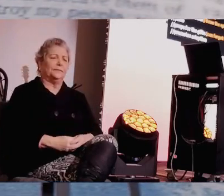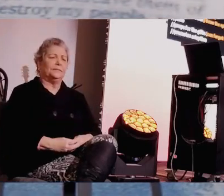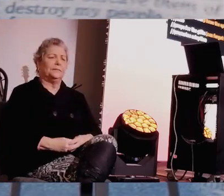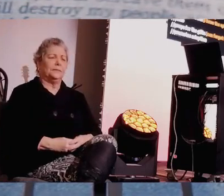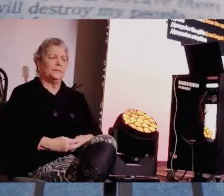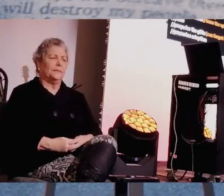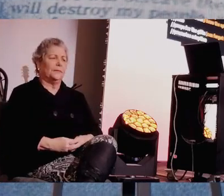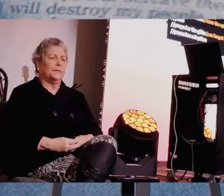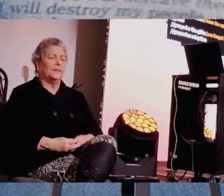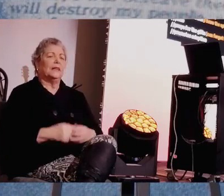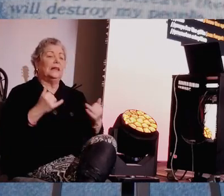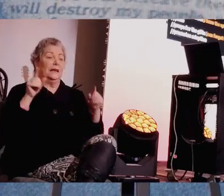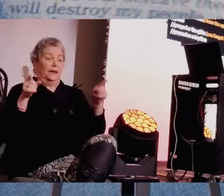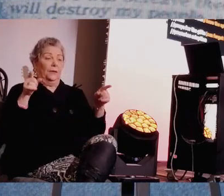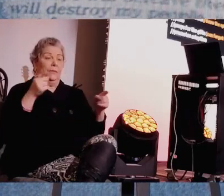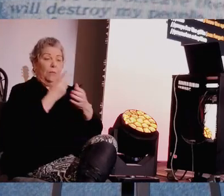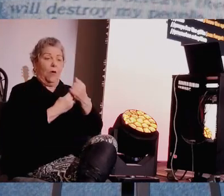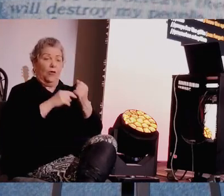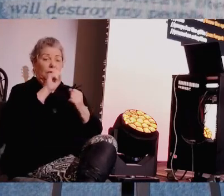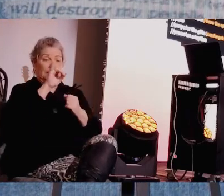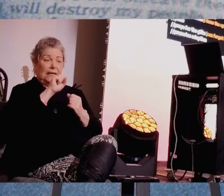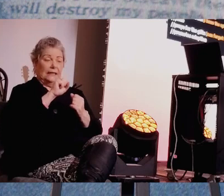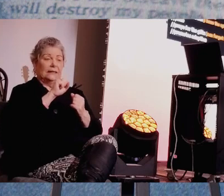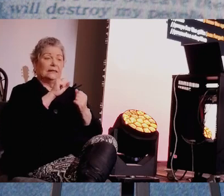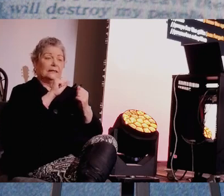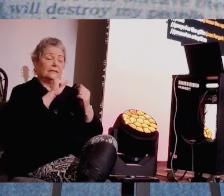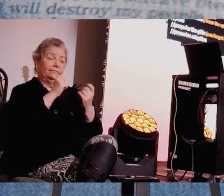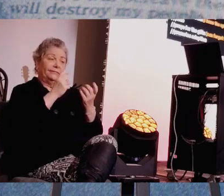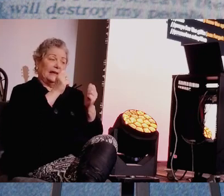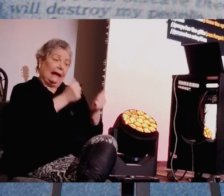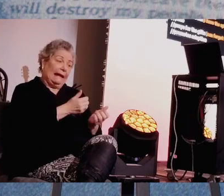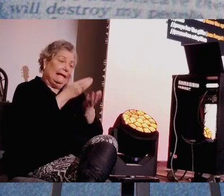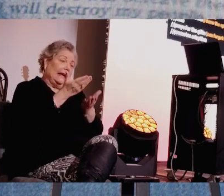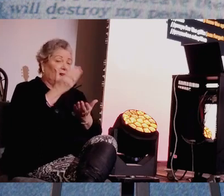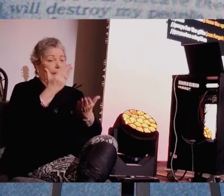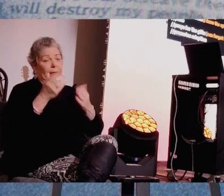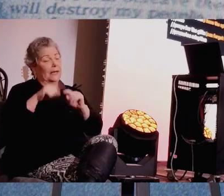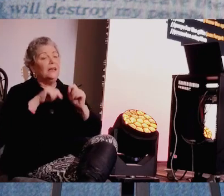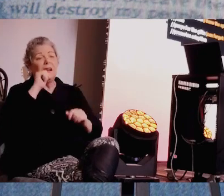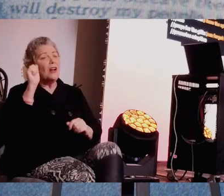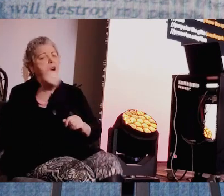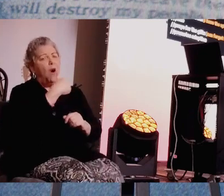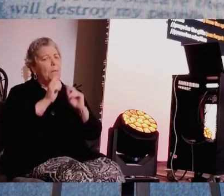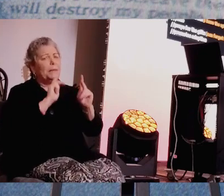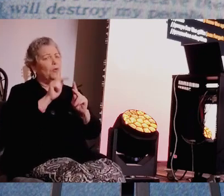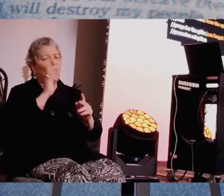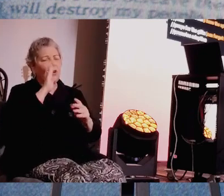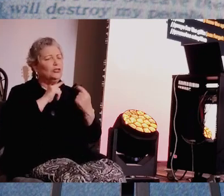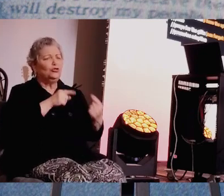Now, can I tell you on both sides, carry and can carry, not always. Now, just let me tell you, not everybody struggles with this,